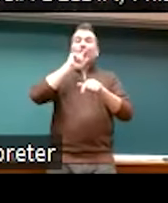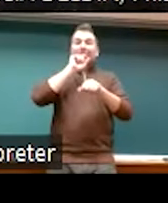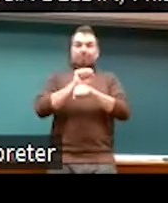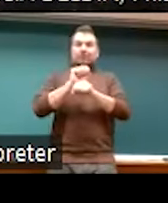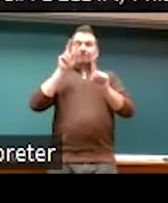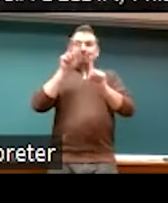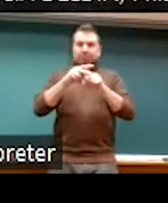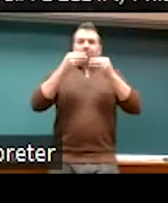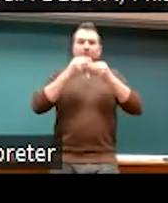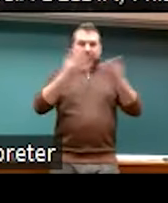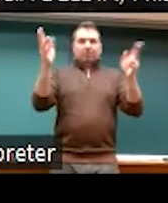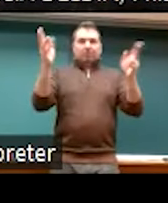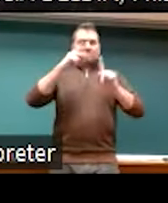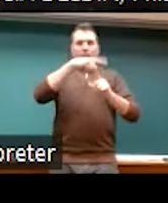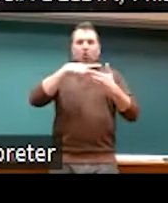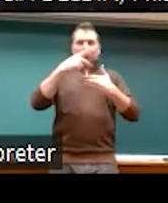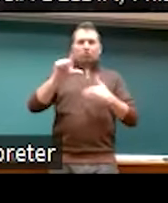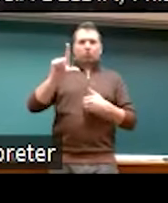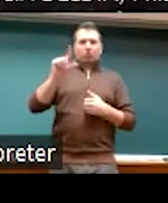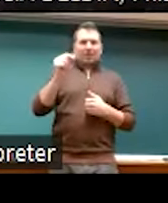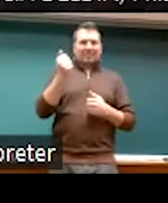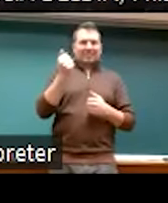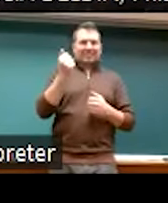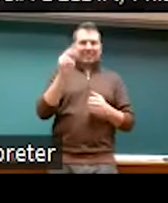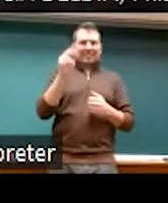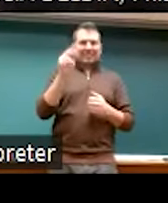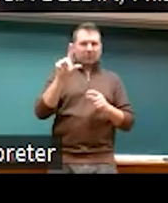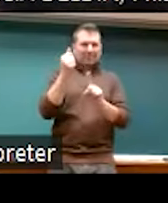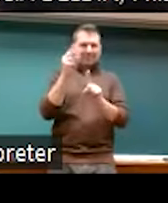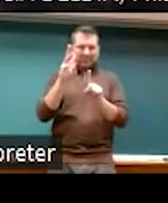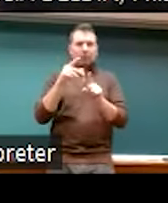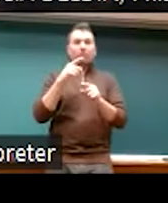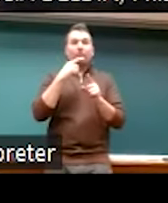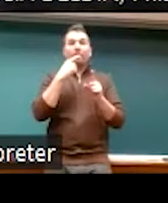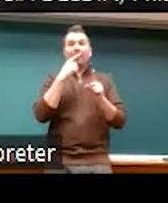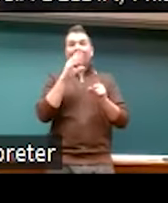2016. And lo and behold, it was really stunning to me that